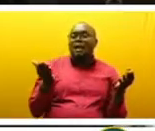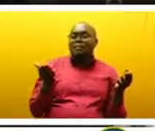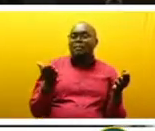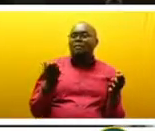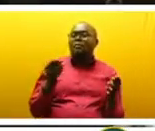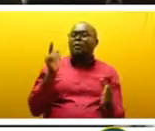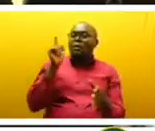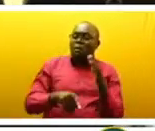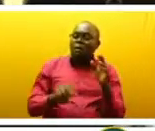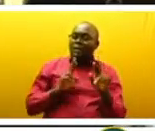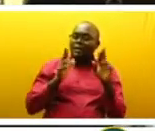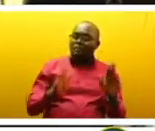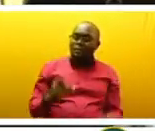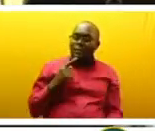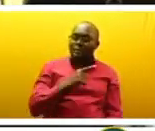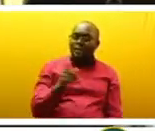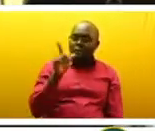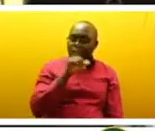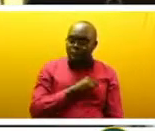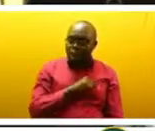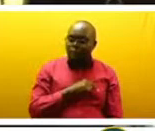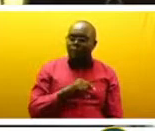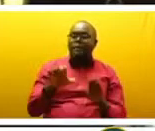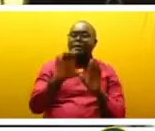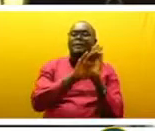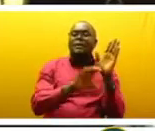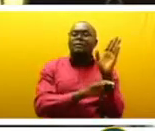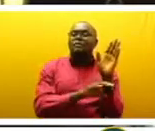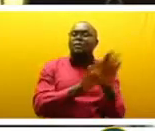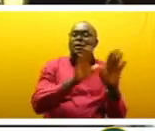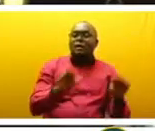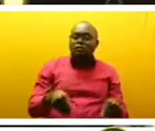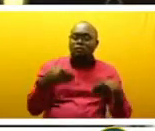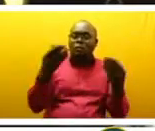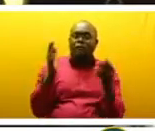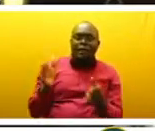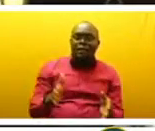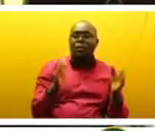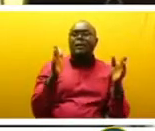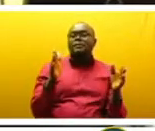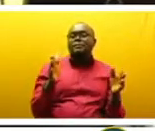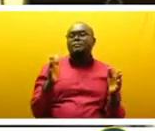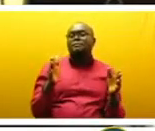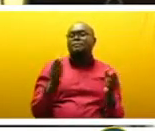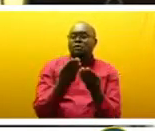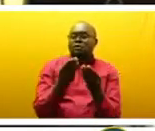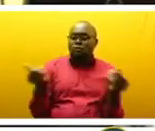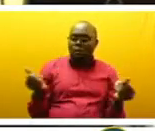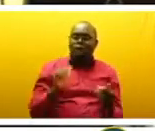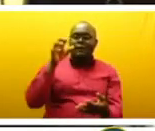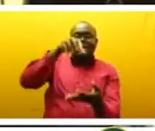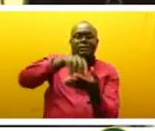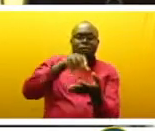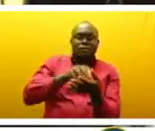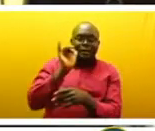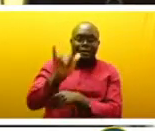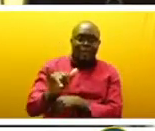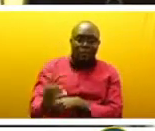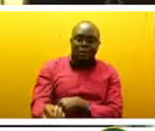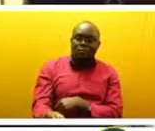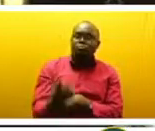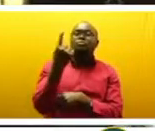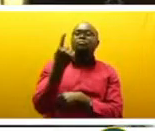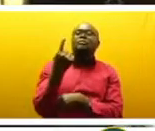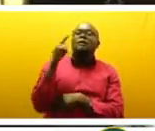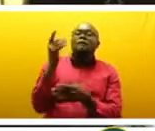respondents are telling you is that the Constitution does not provide mechanisms to deal with the situation that might arise